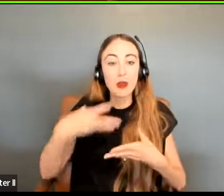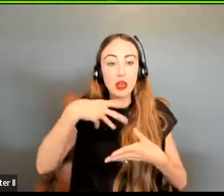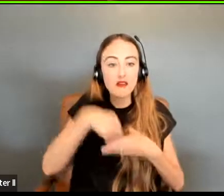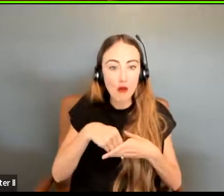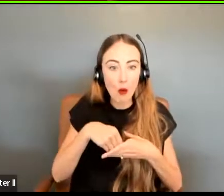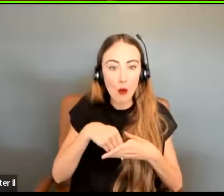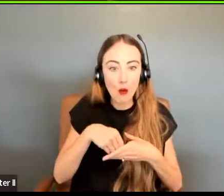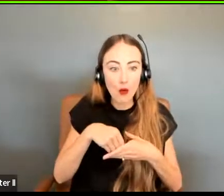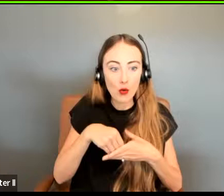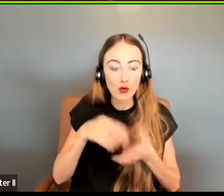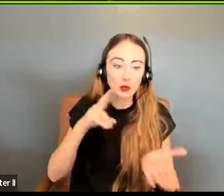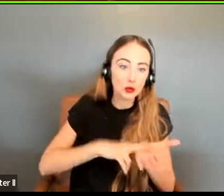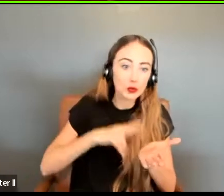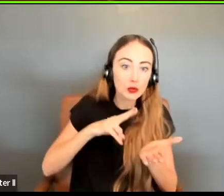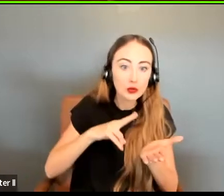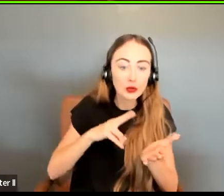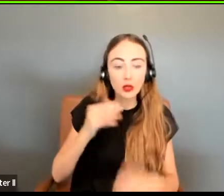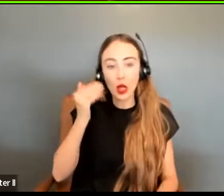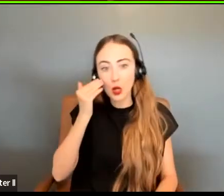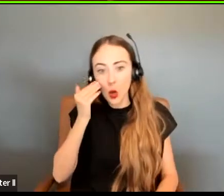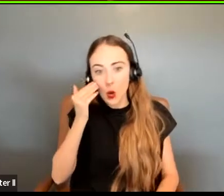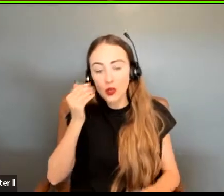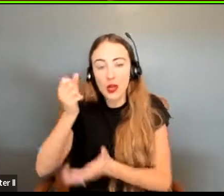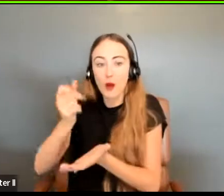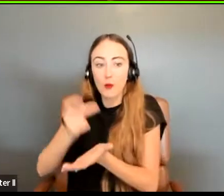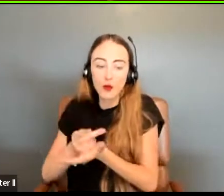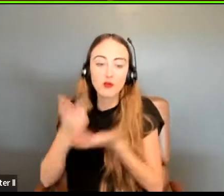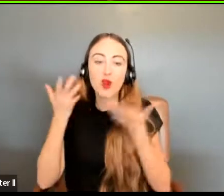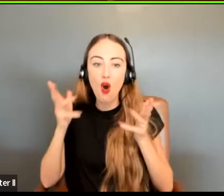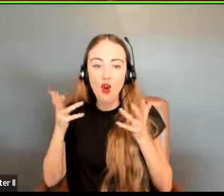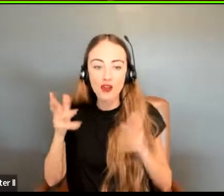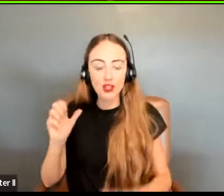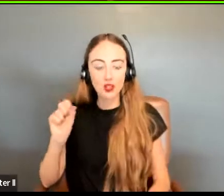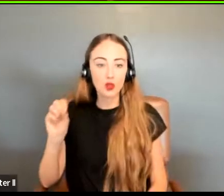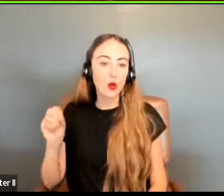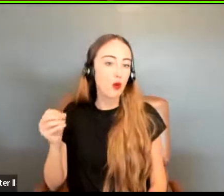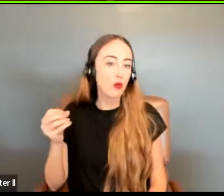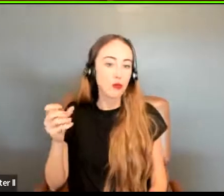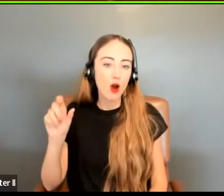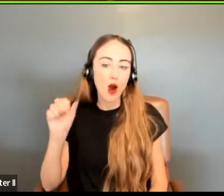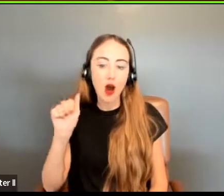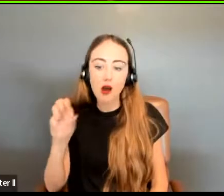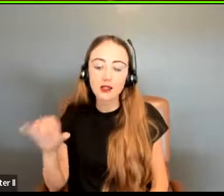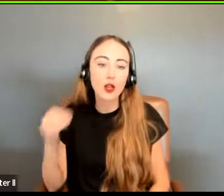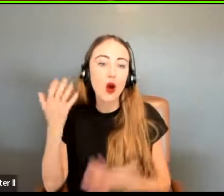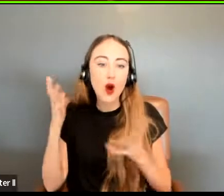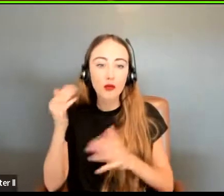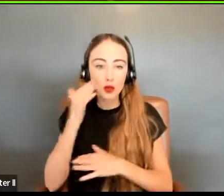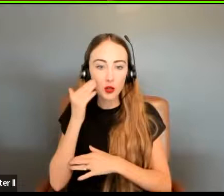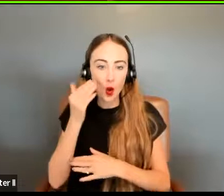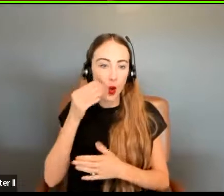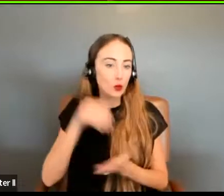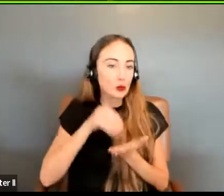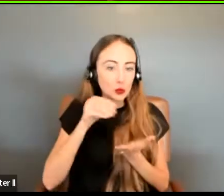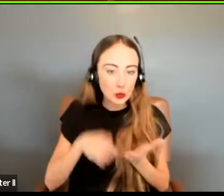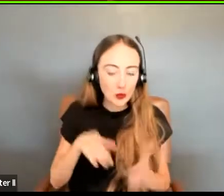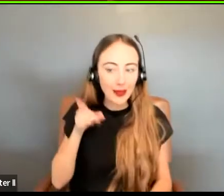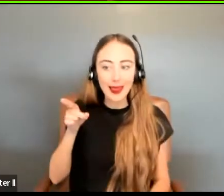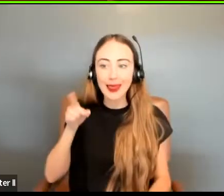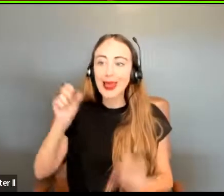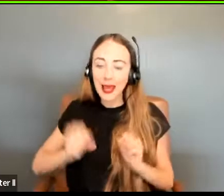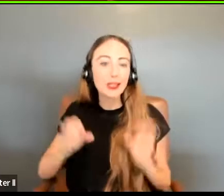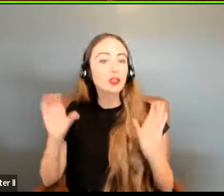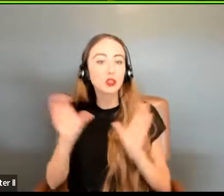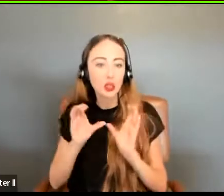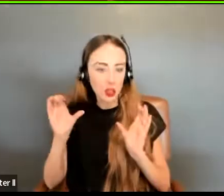through or with the knowledge of and approved by OSSI. Right. So OSSI already knows of the student, and OSSI would be able to certify that